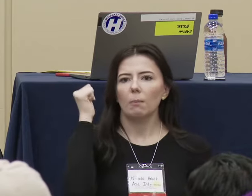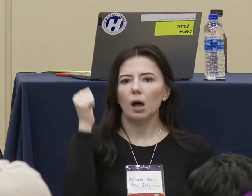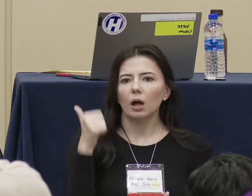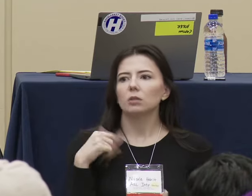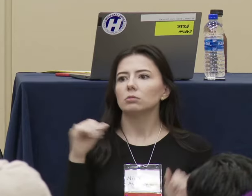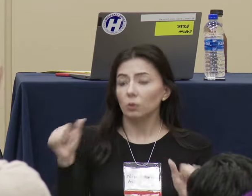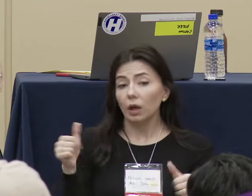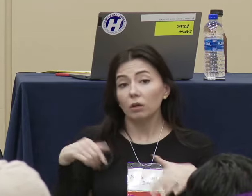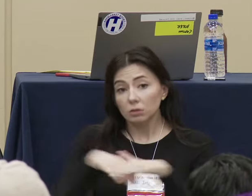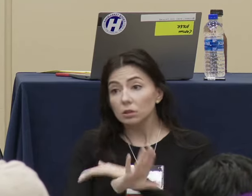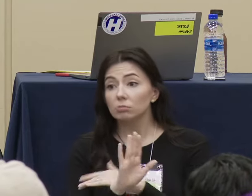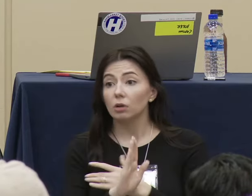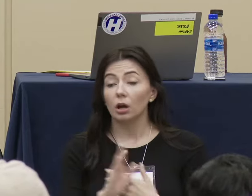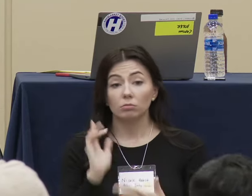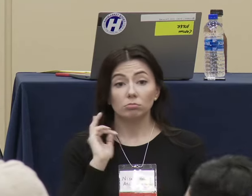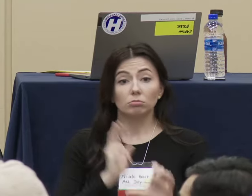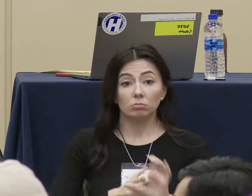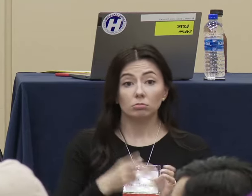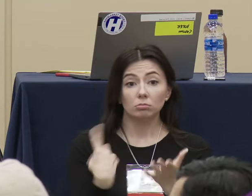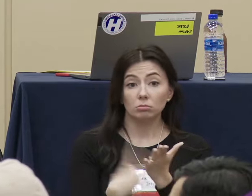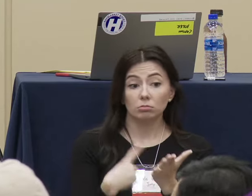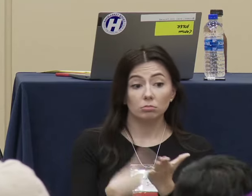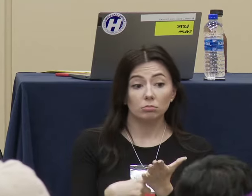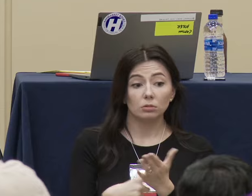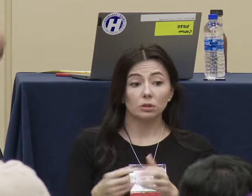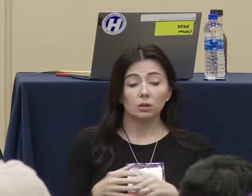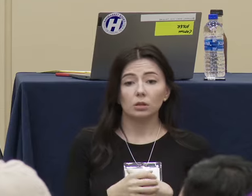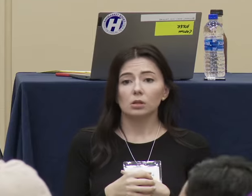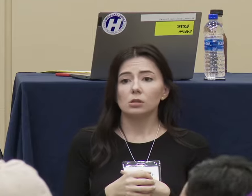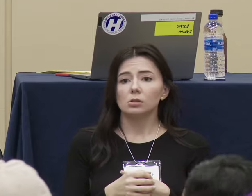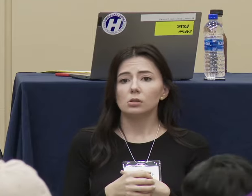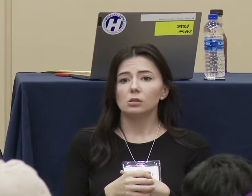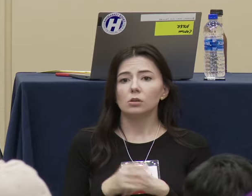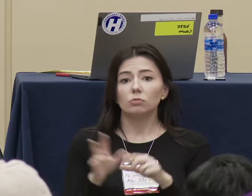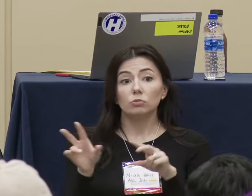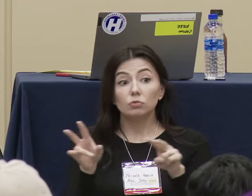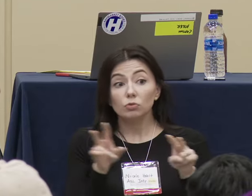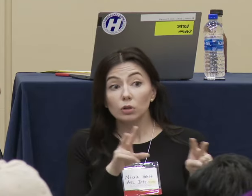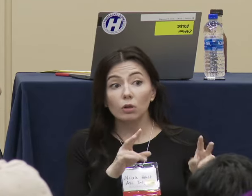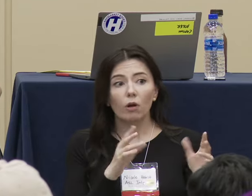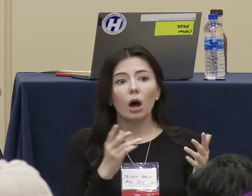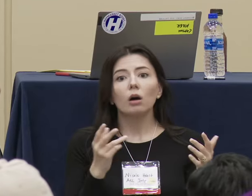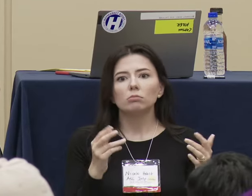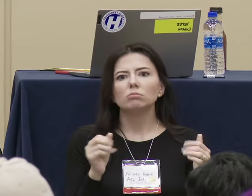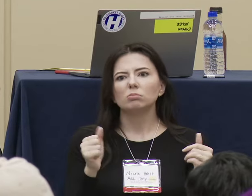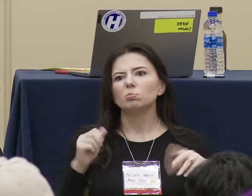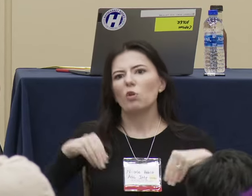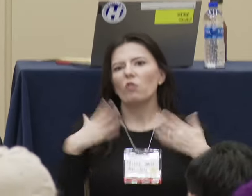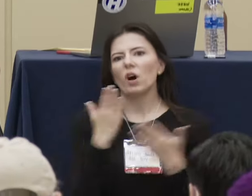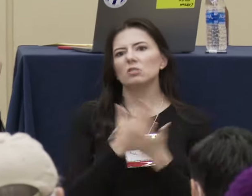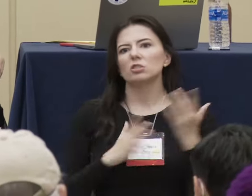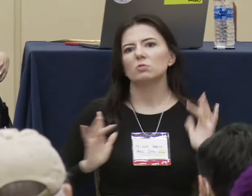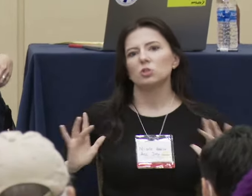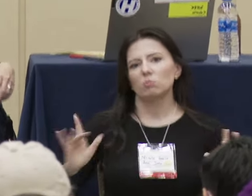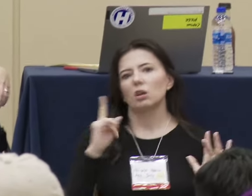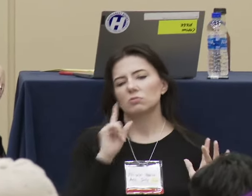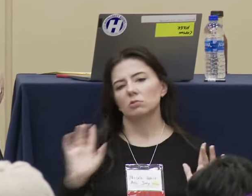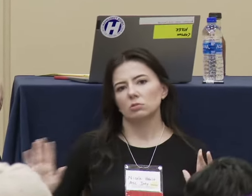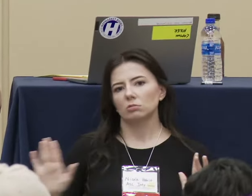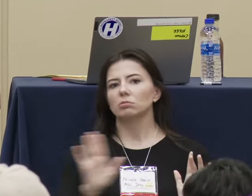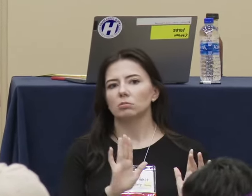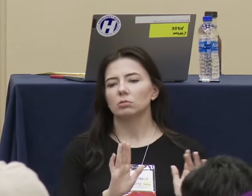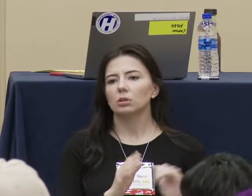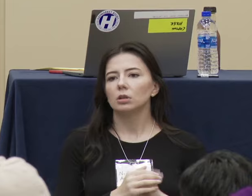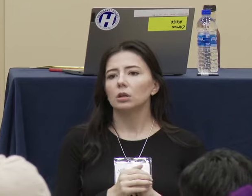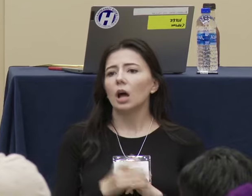just look at kind of what's going on and give each other like space. All right, so a little